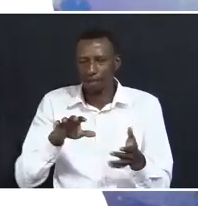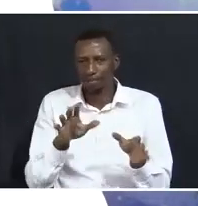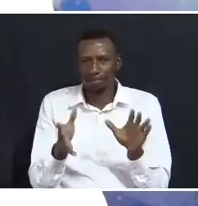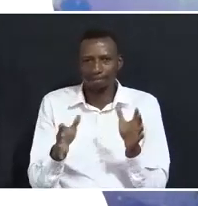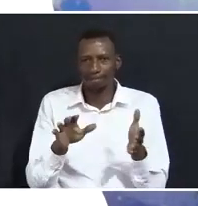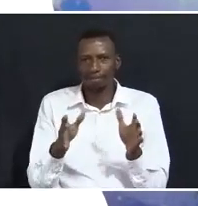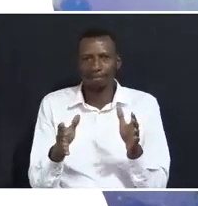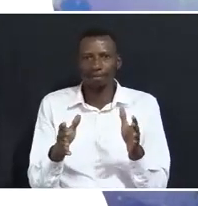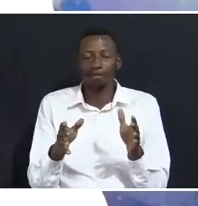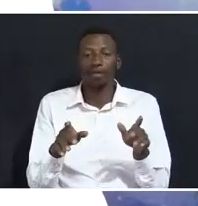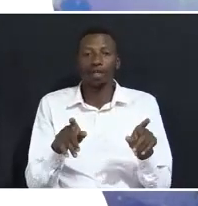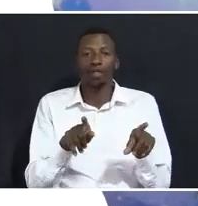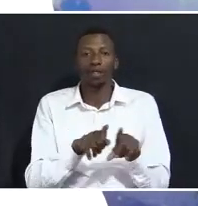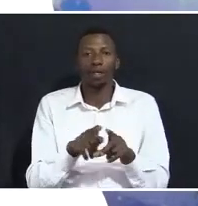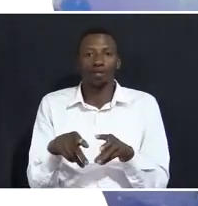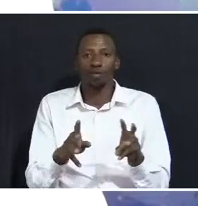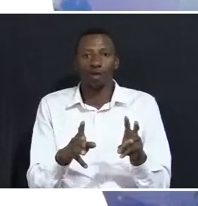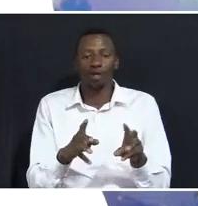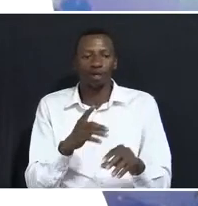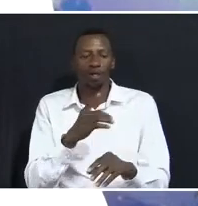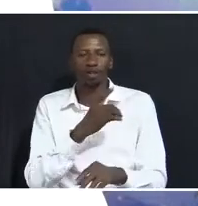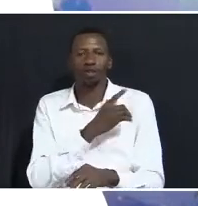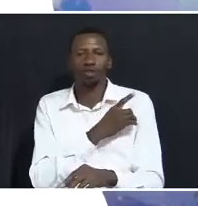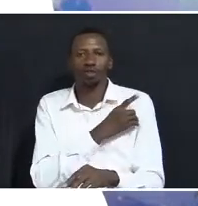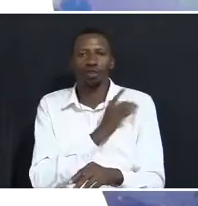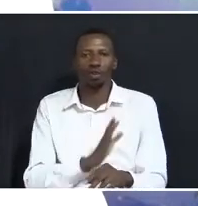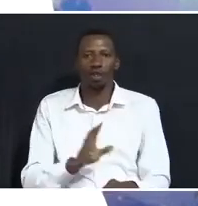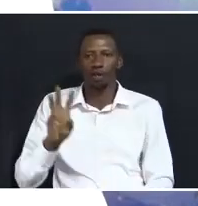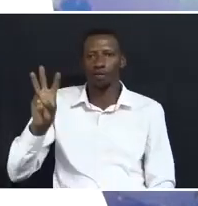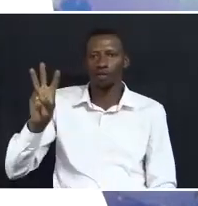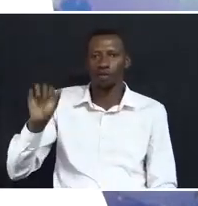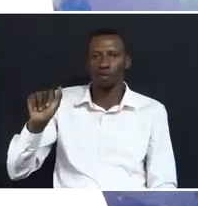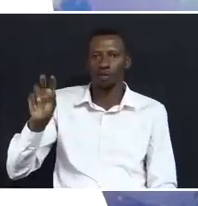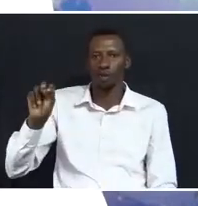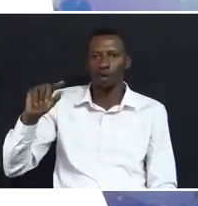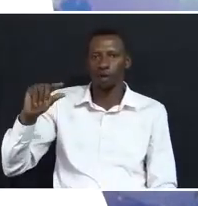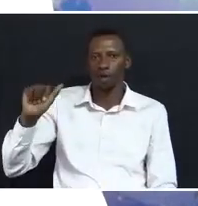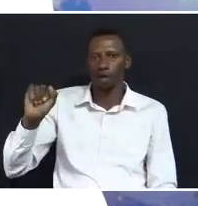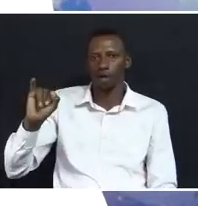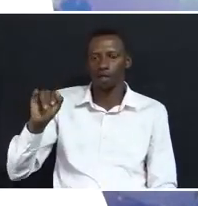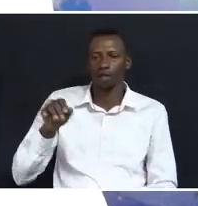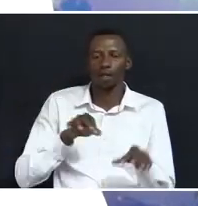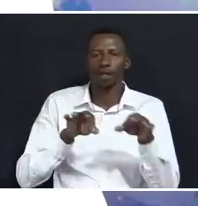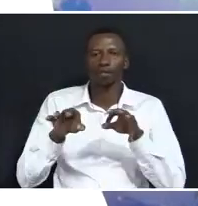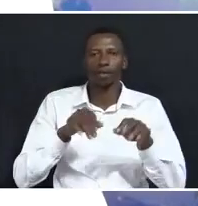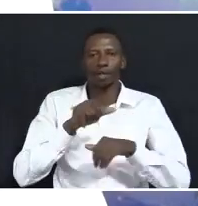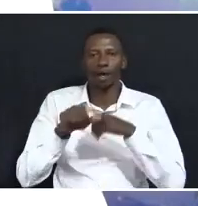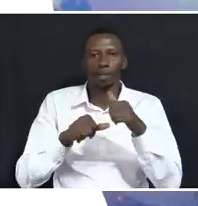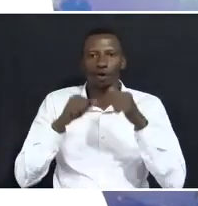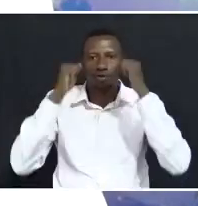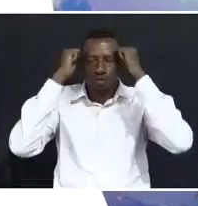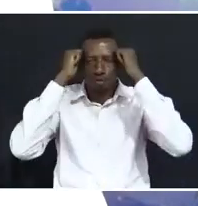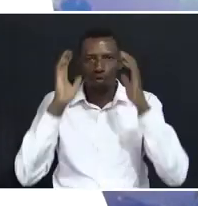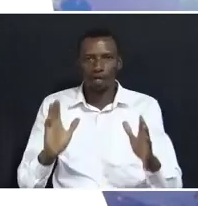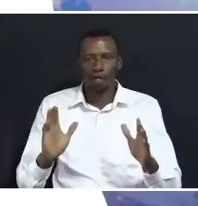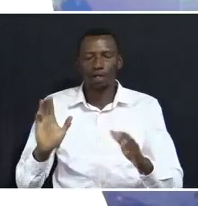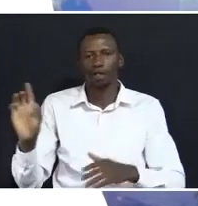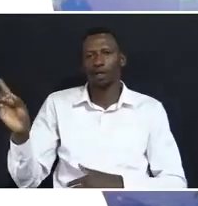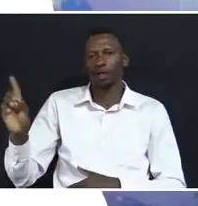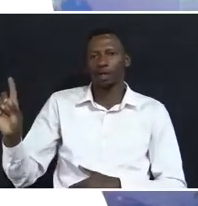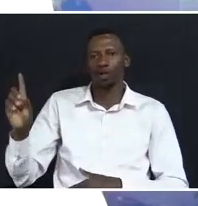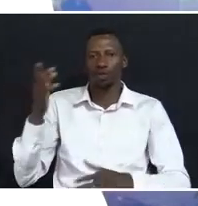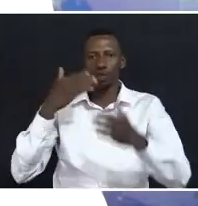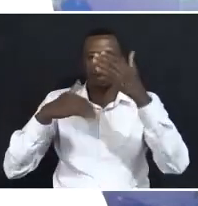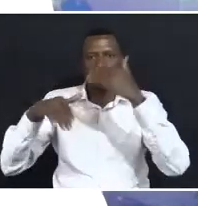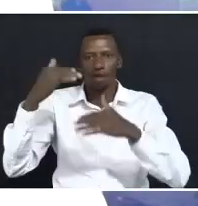it's been highlighted by Dr. Wangai about the students, the Nairobi University Students